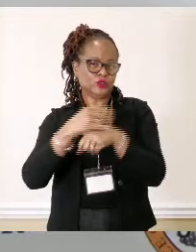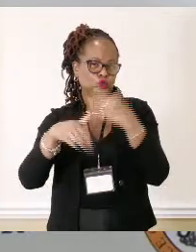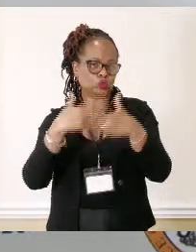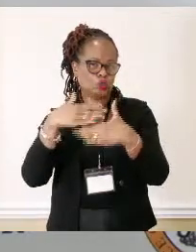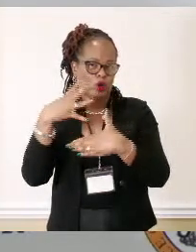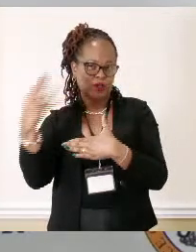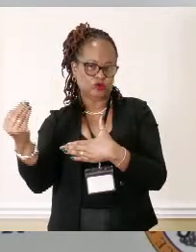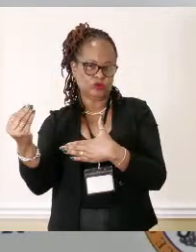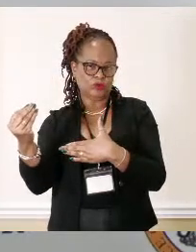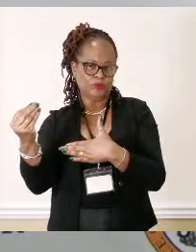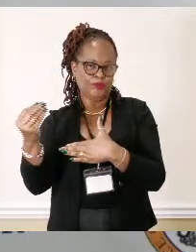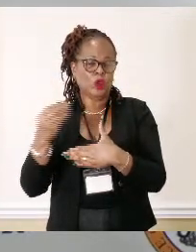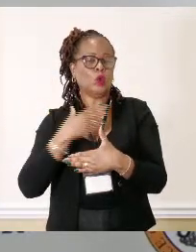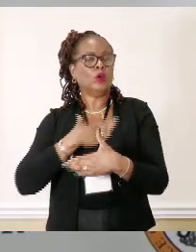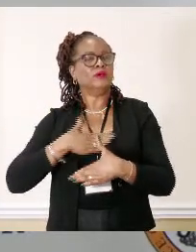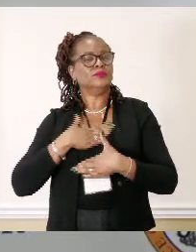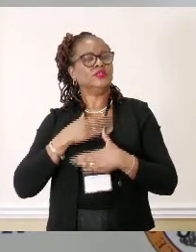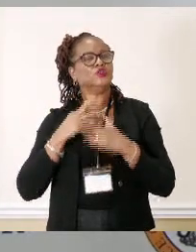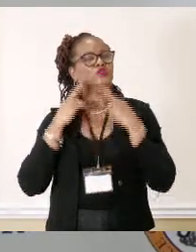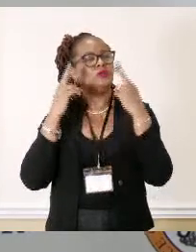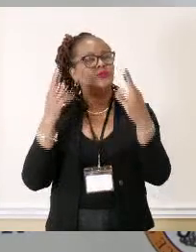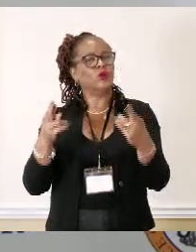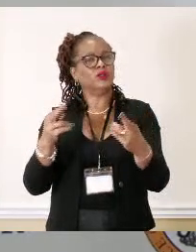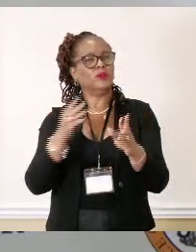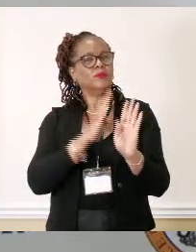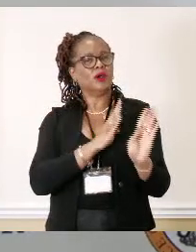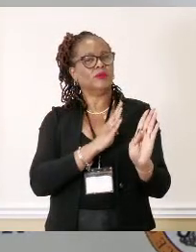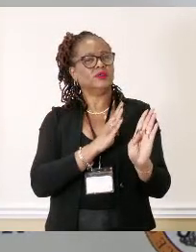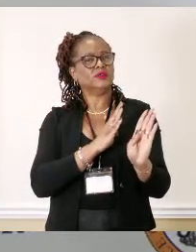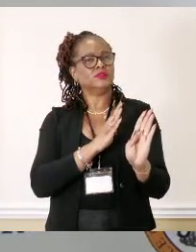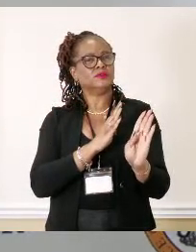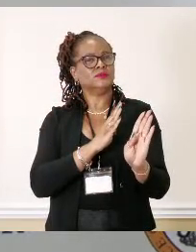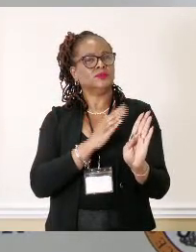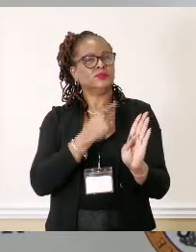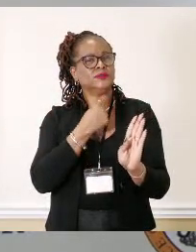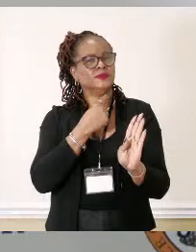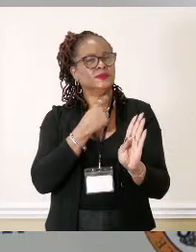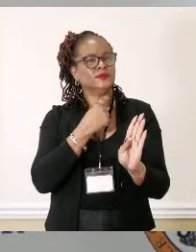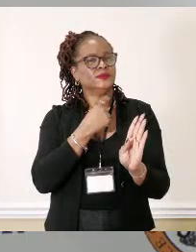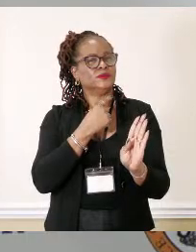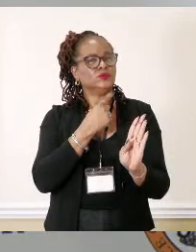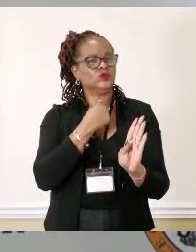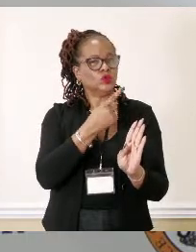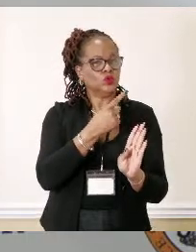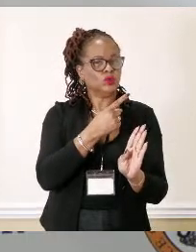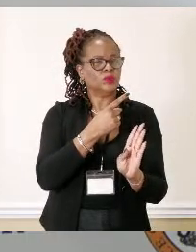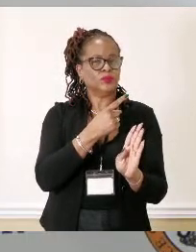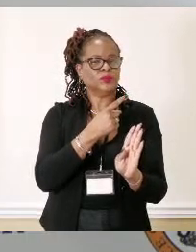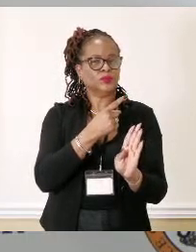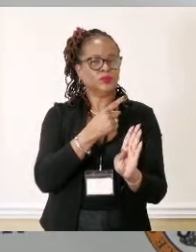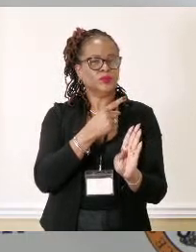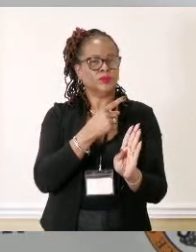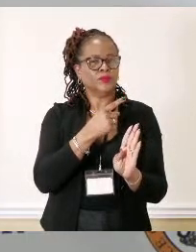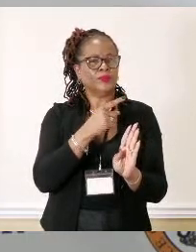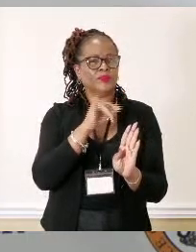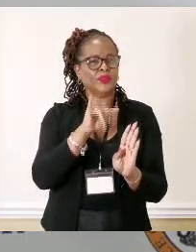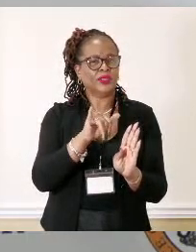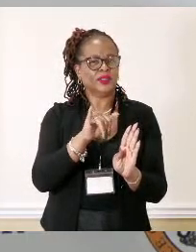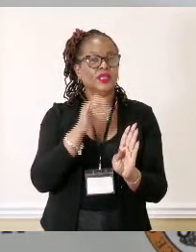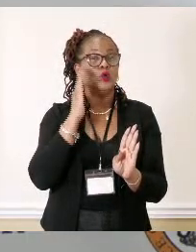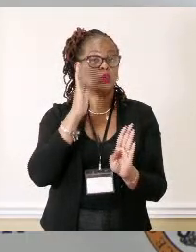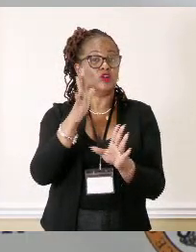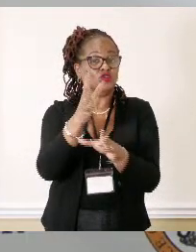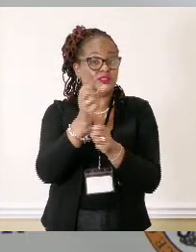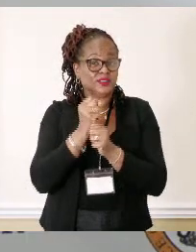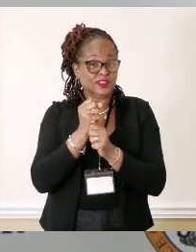We are pleased to report that the Bahamas has been informed by the Pan American Health Organization that it will receive